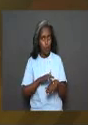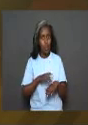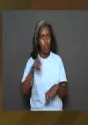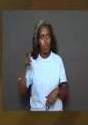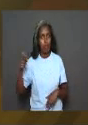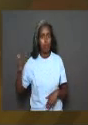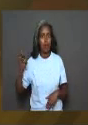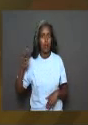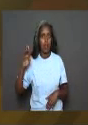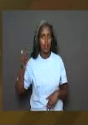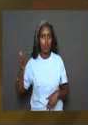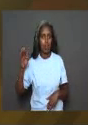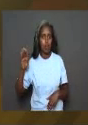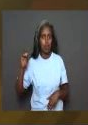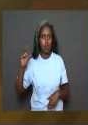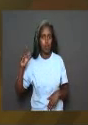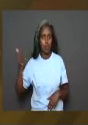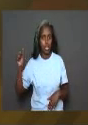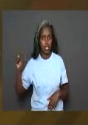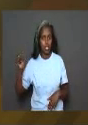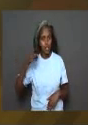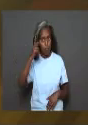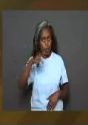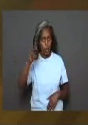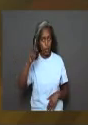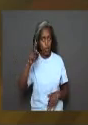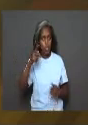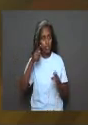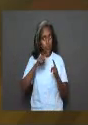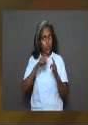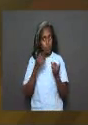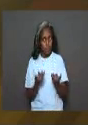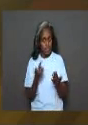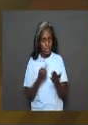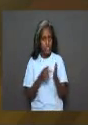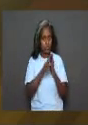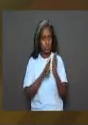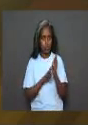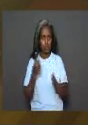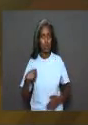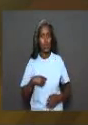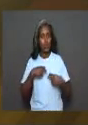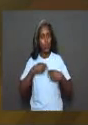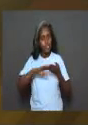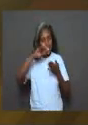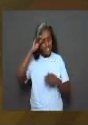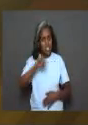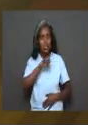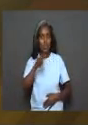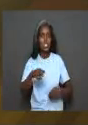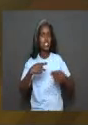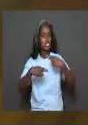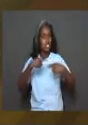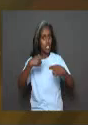parabolas. So far in this unit, you have studied equations related